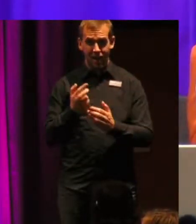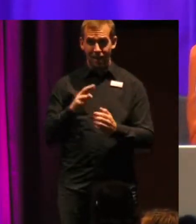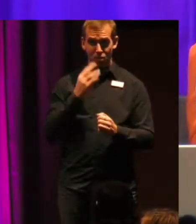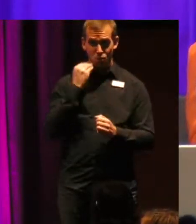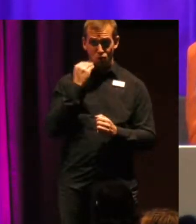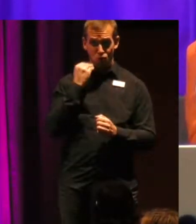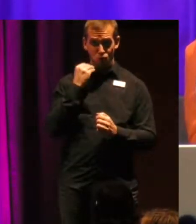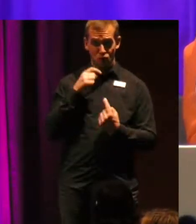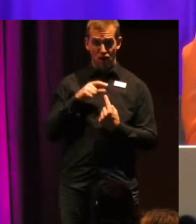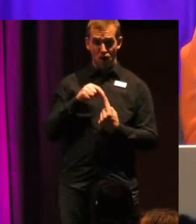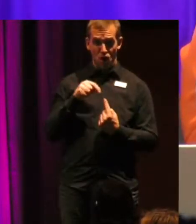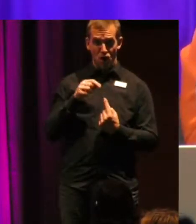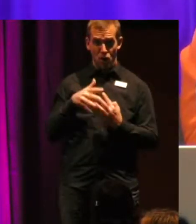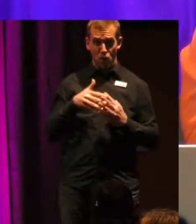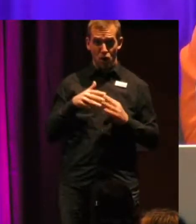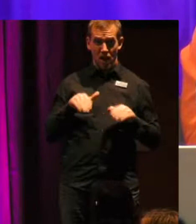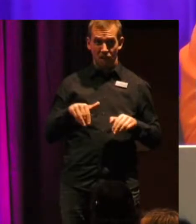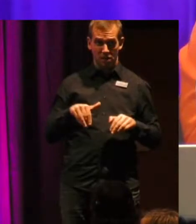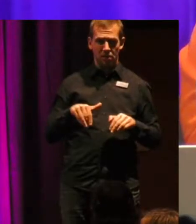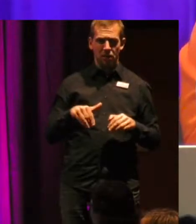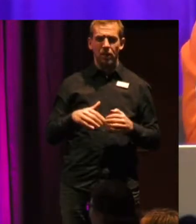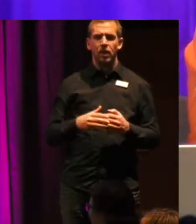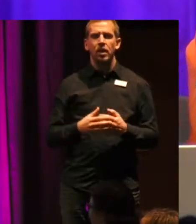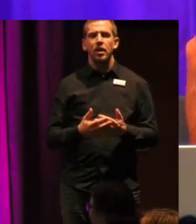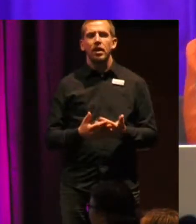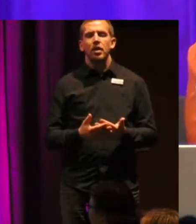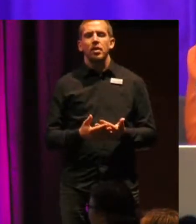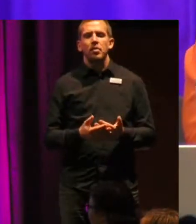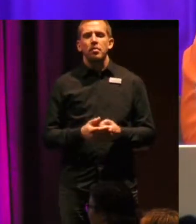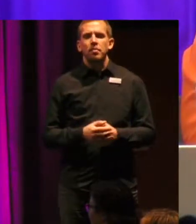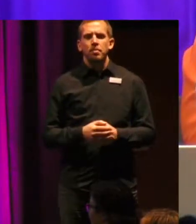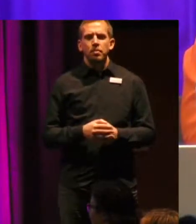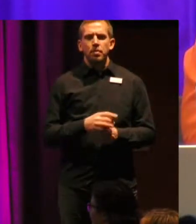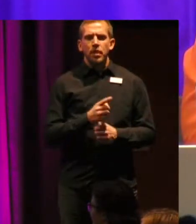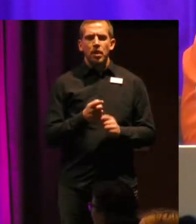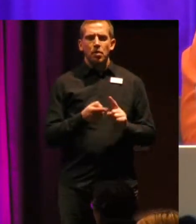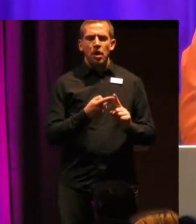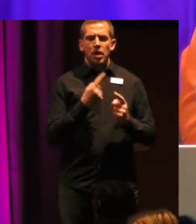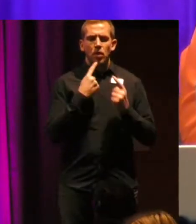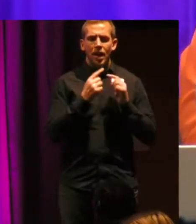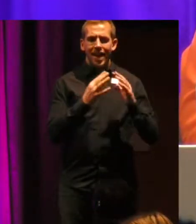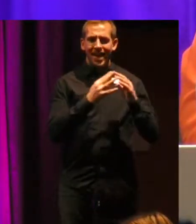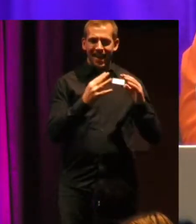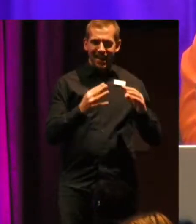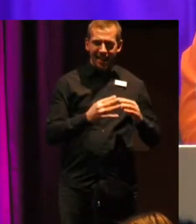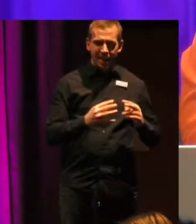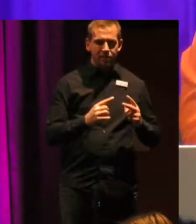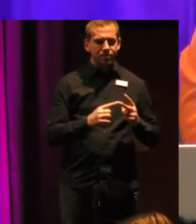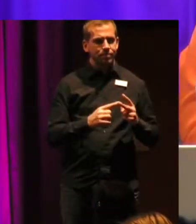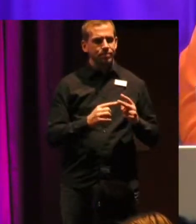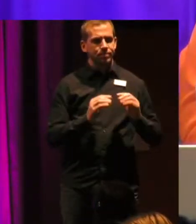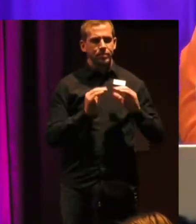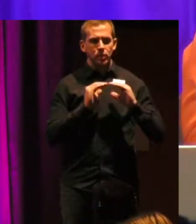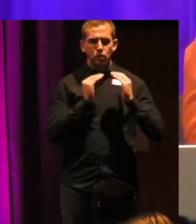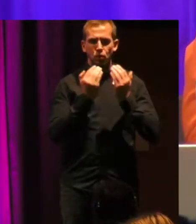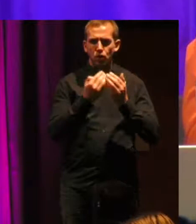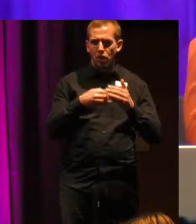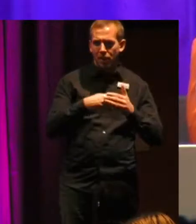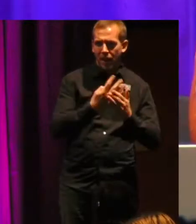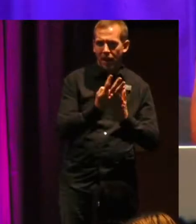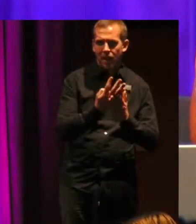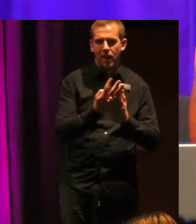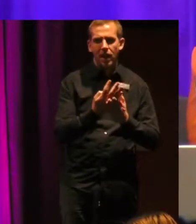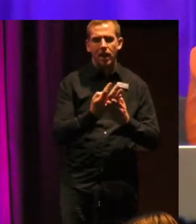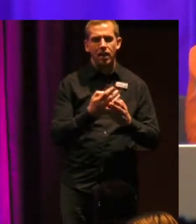elections. I think as you all started with the internet, social media, just new